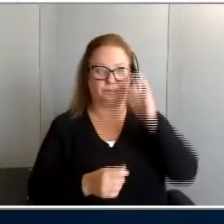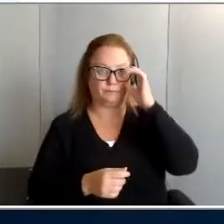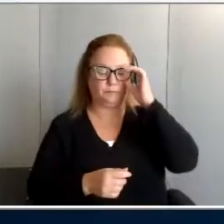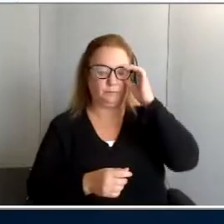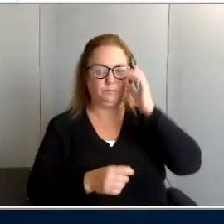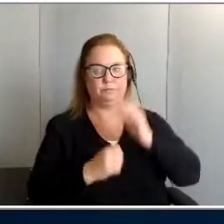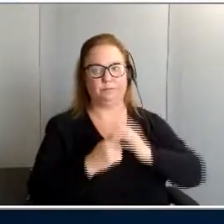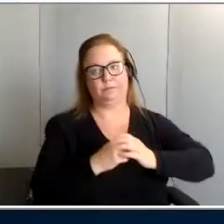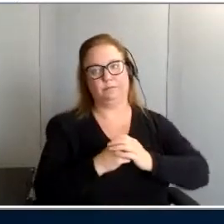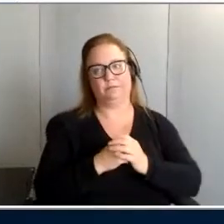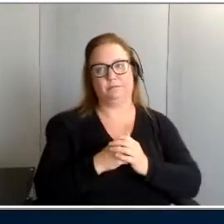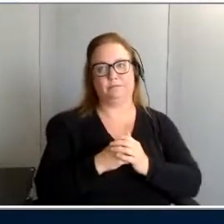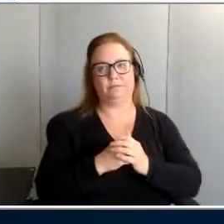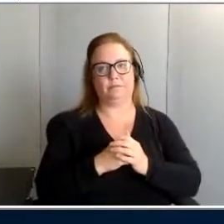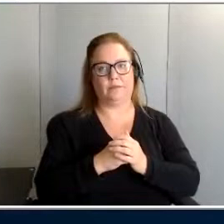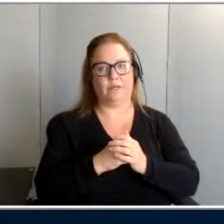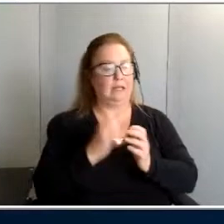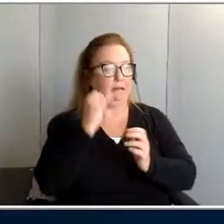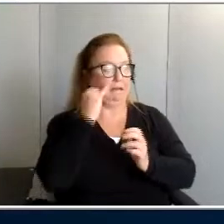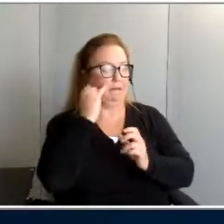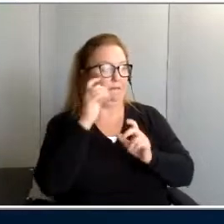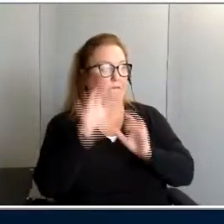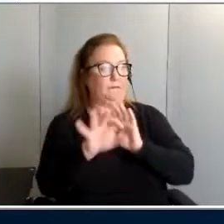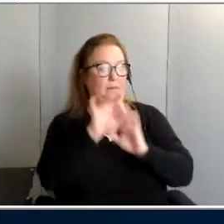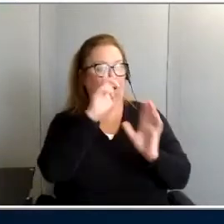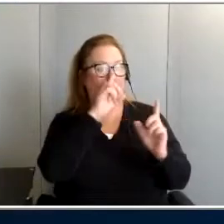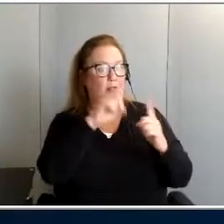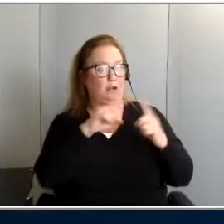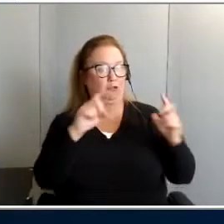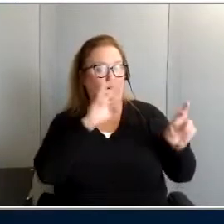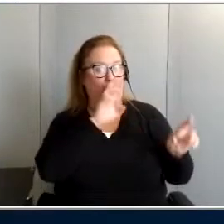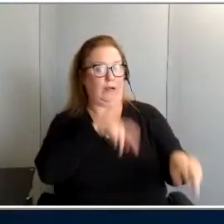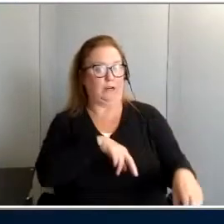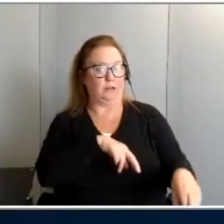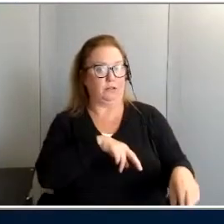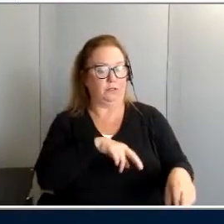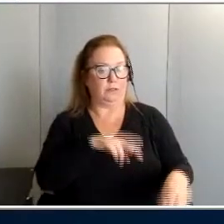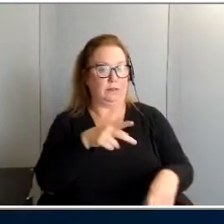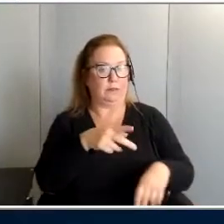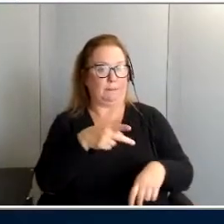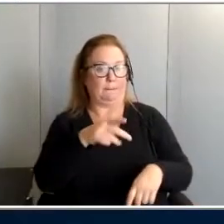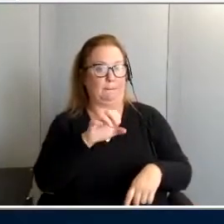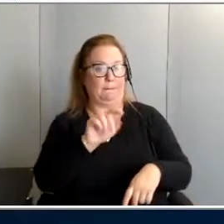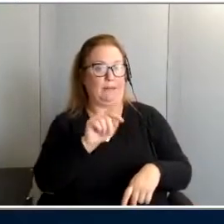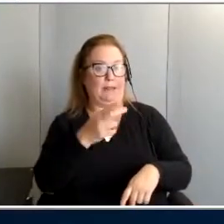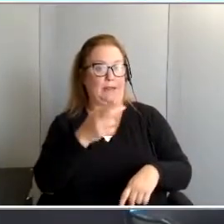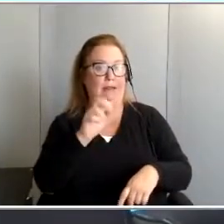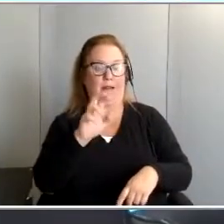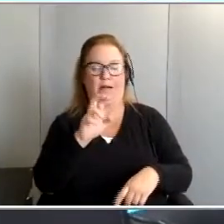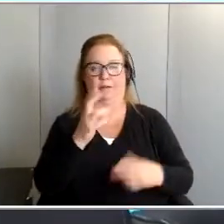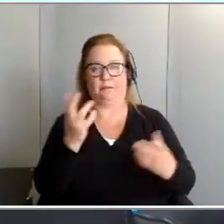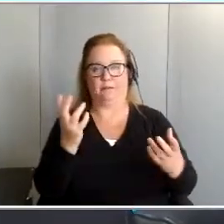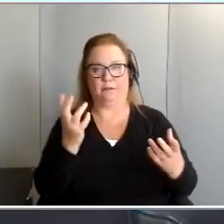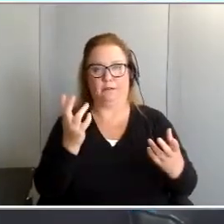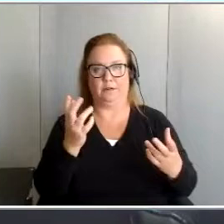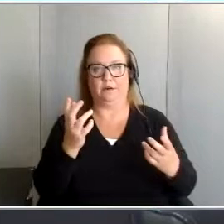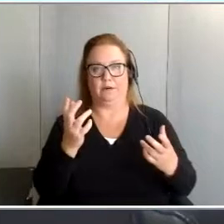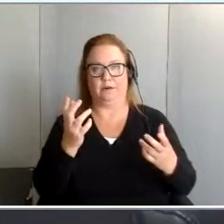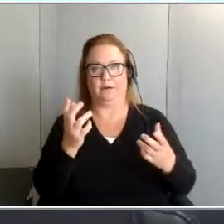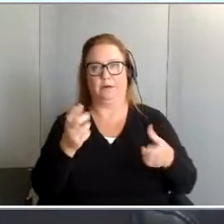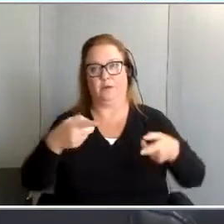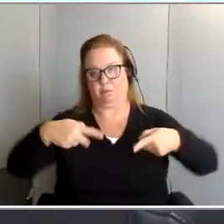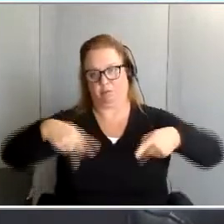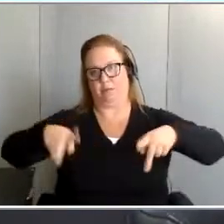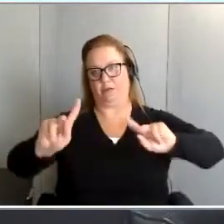about finding out if people have any sort of allergic reactions to pet hair? Well, we first of all, you ask permission before you